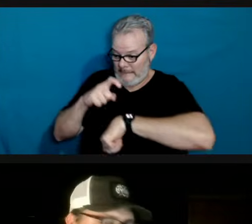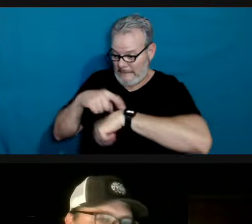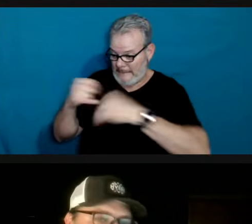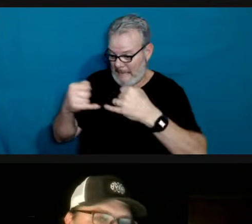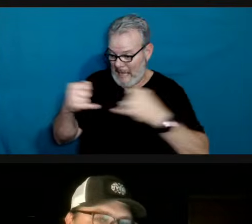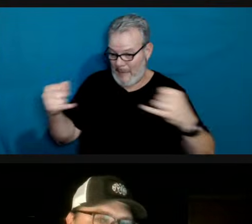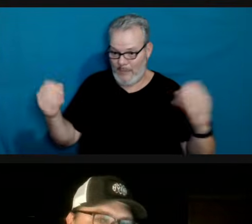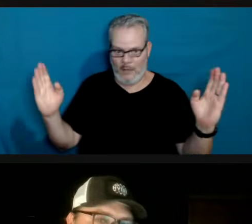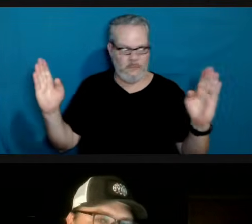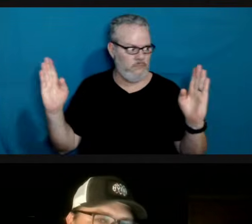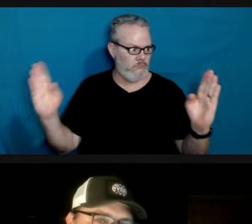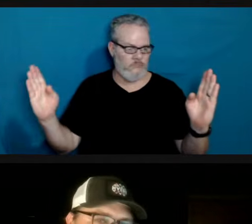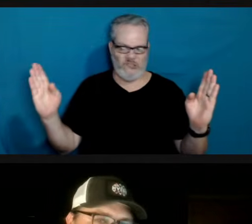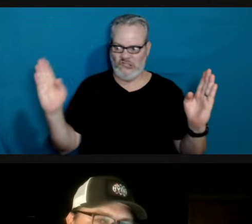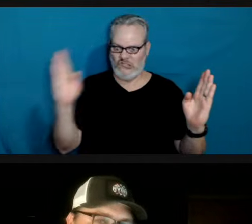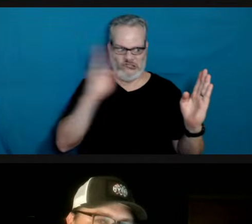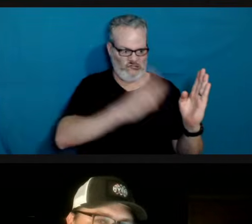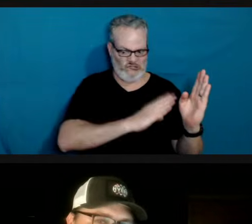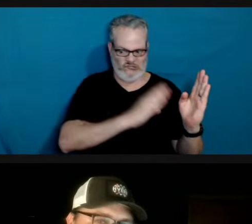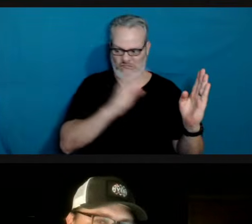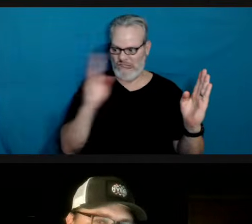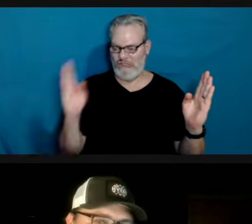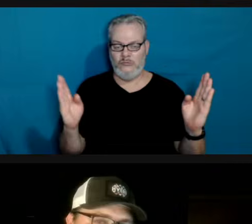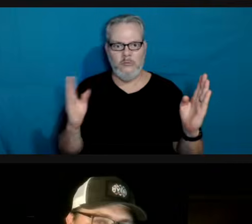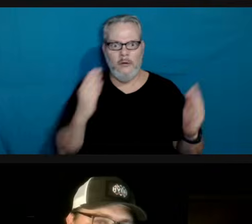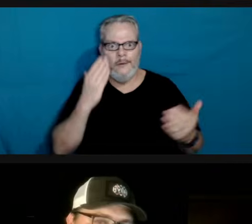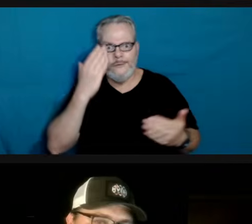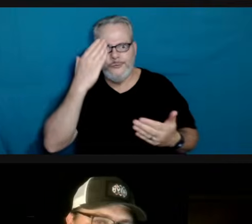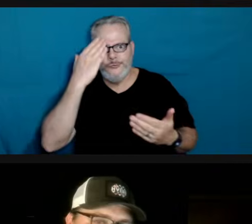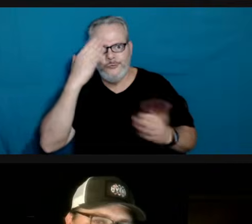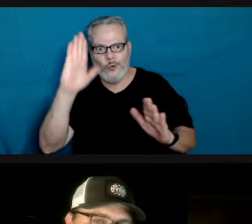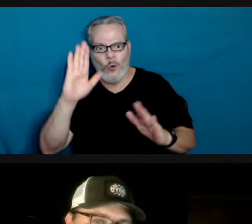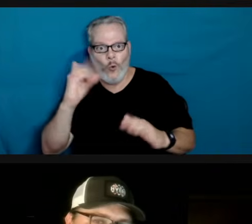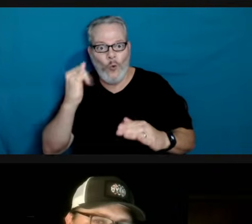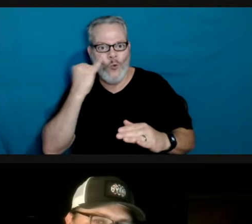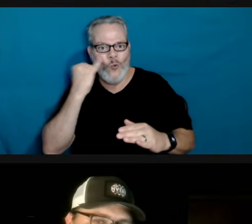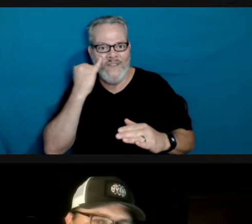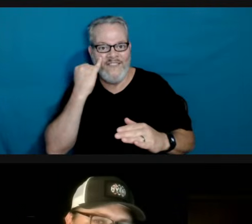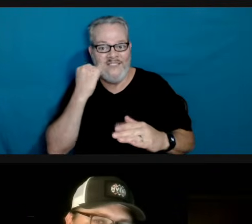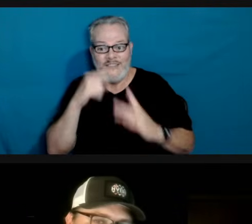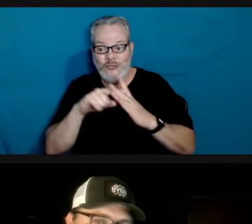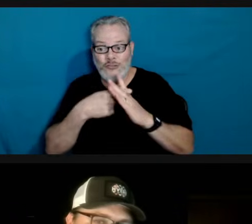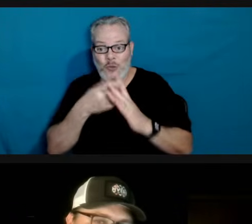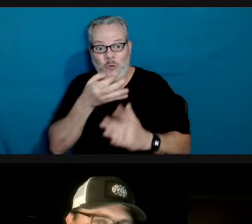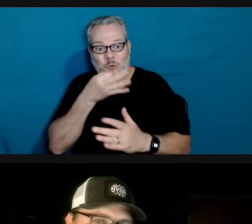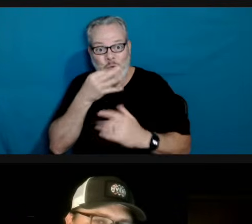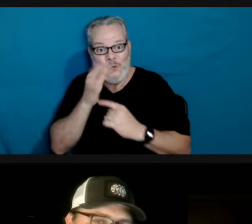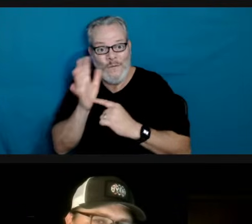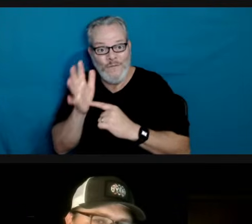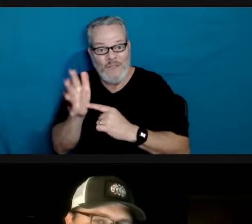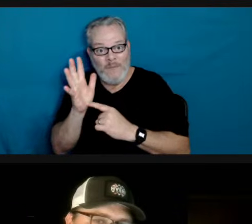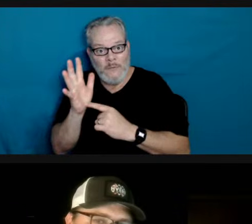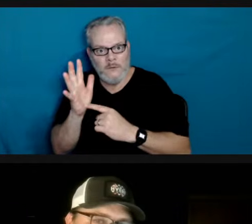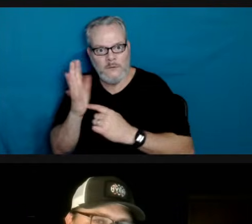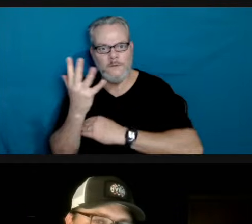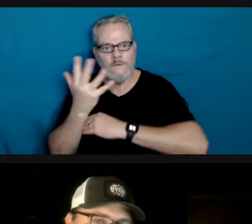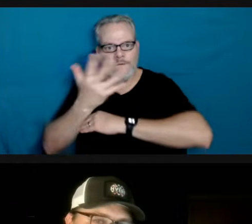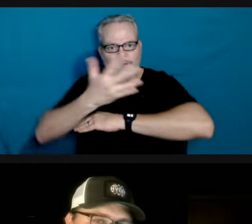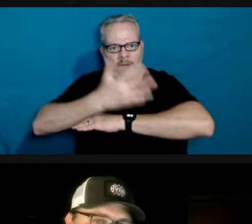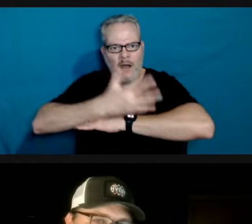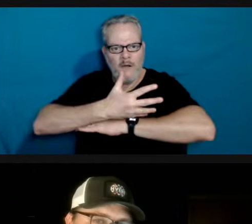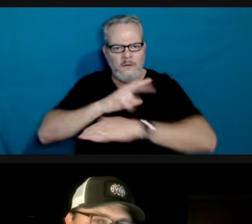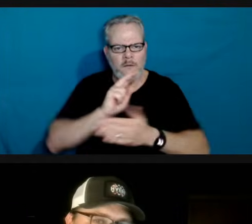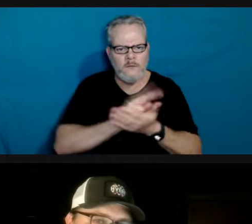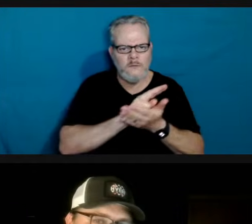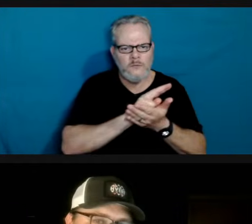very wide, such that you don't know if you're getting power back in the next 5 minutes, 5 days, 2